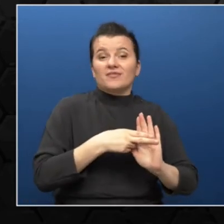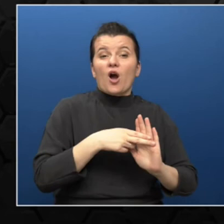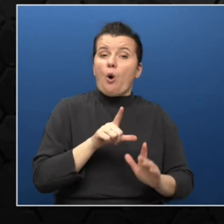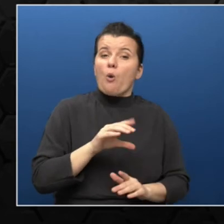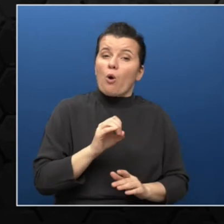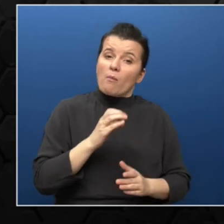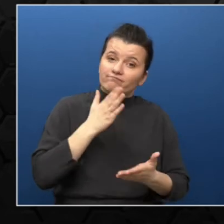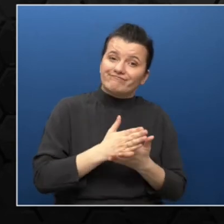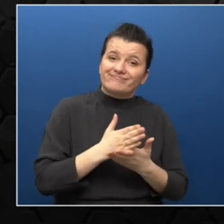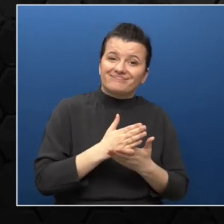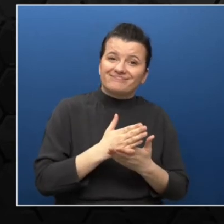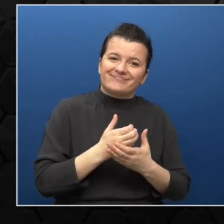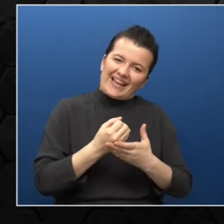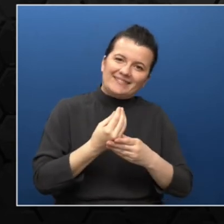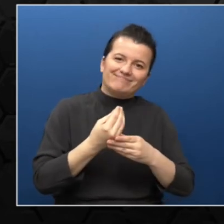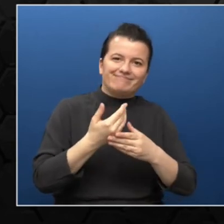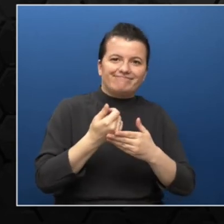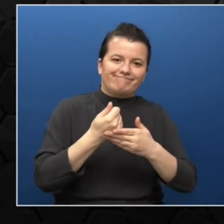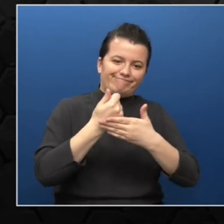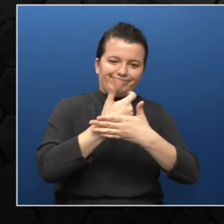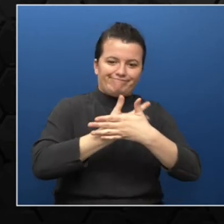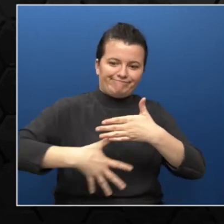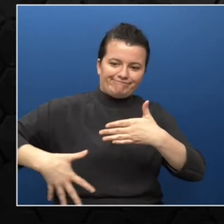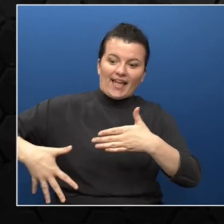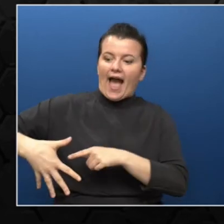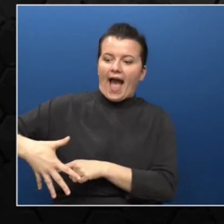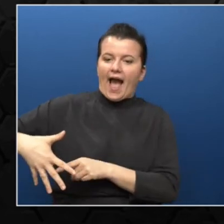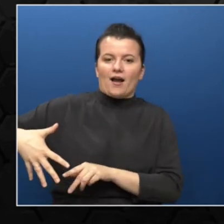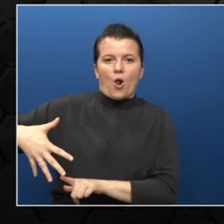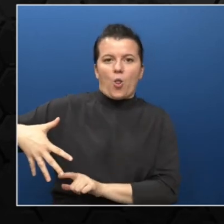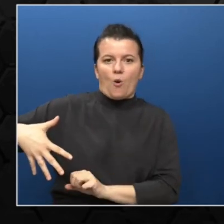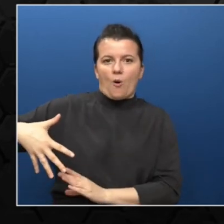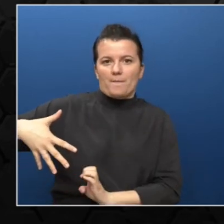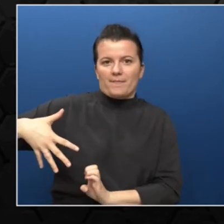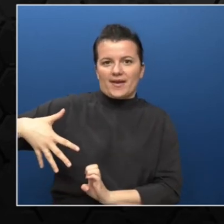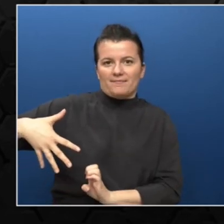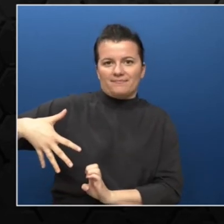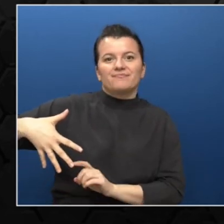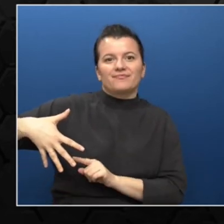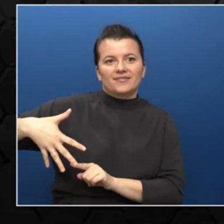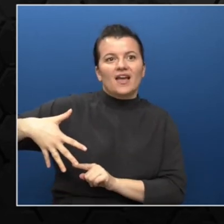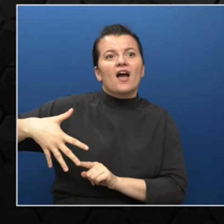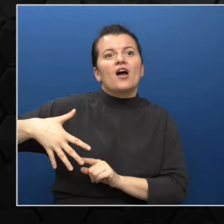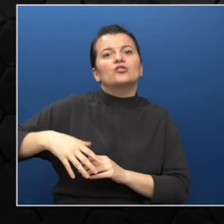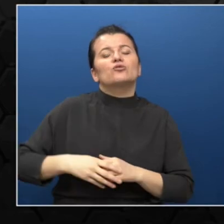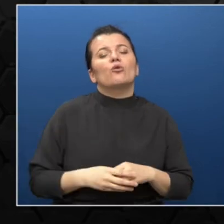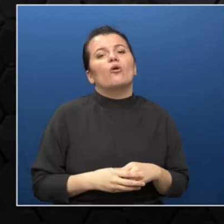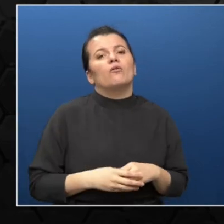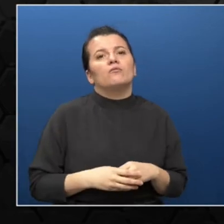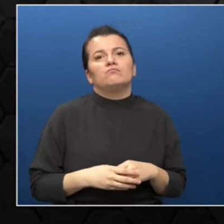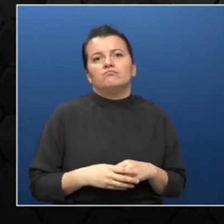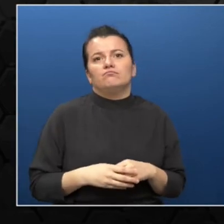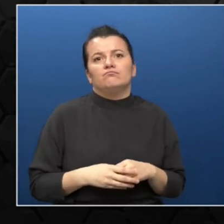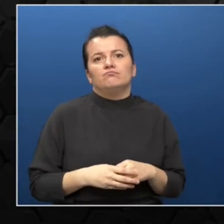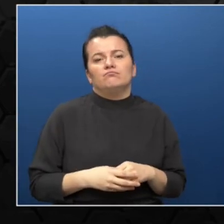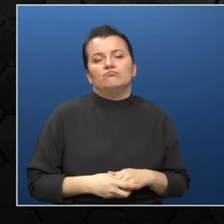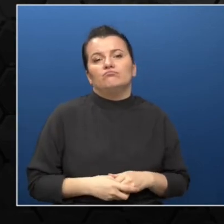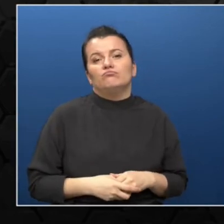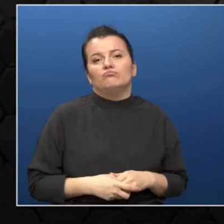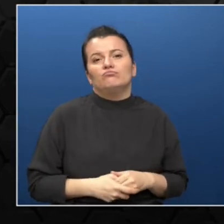So it is also part of the ecosystem, if you want